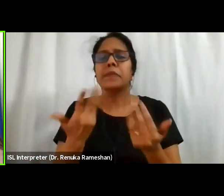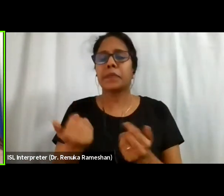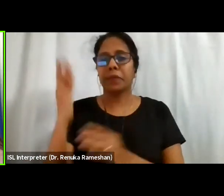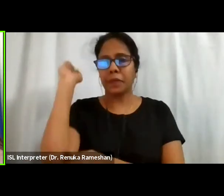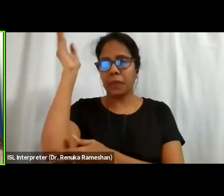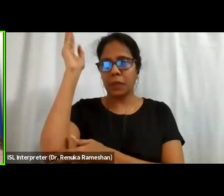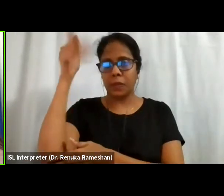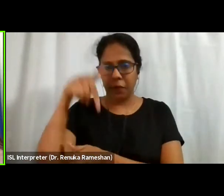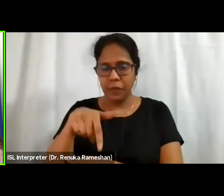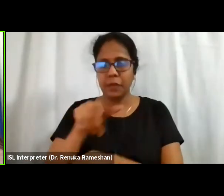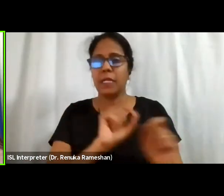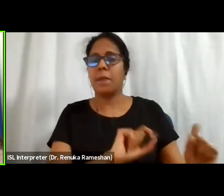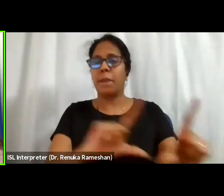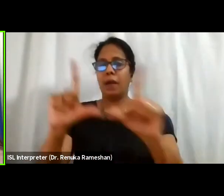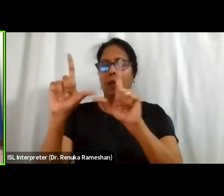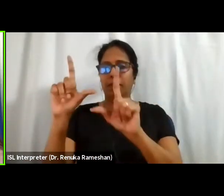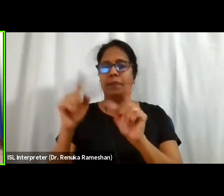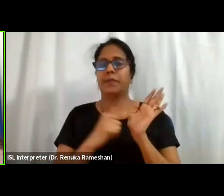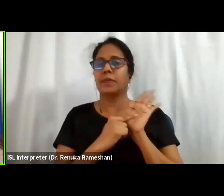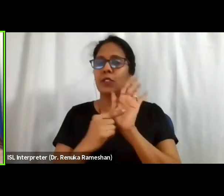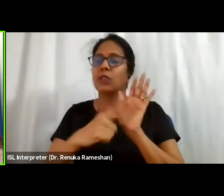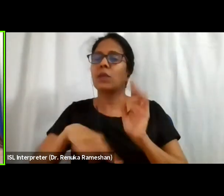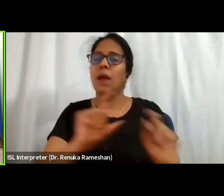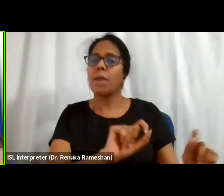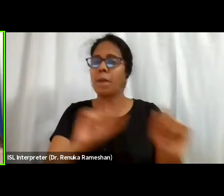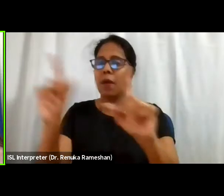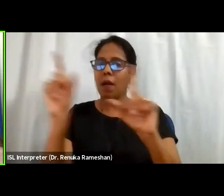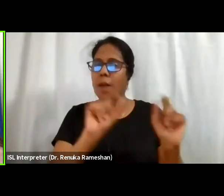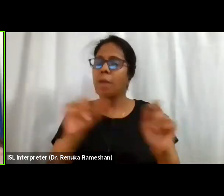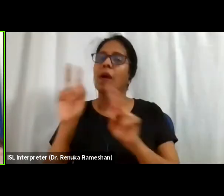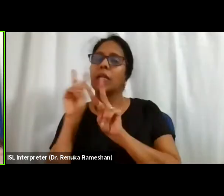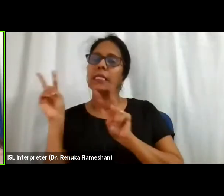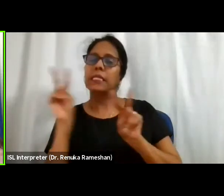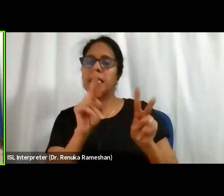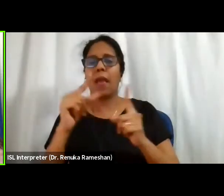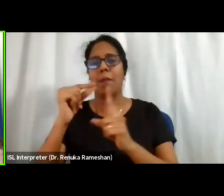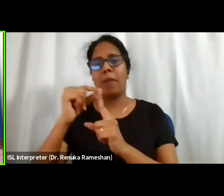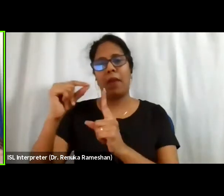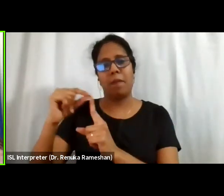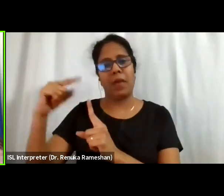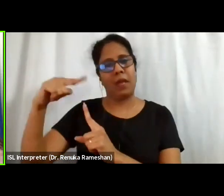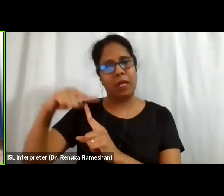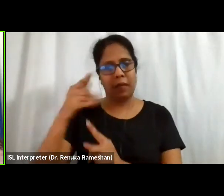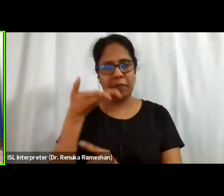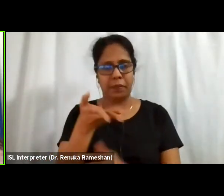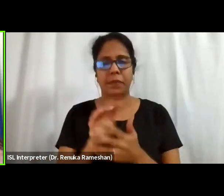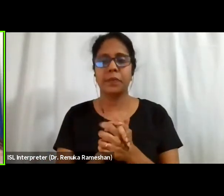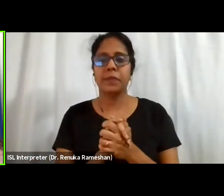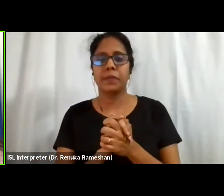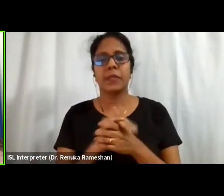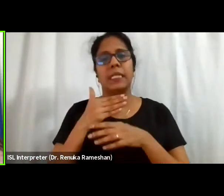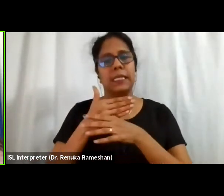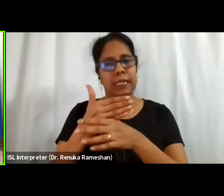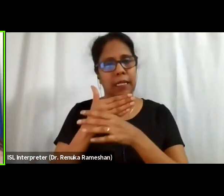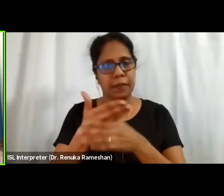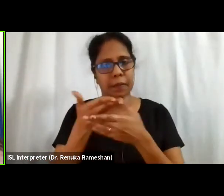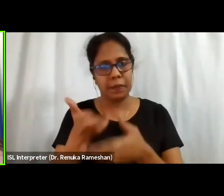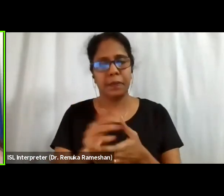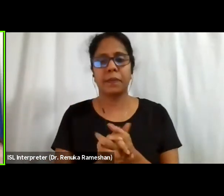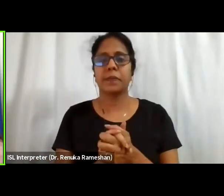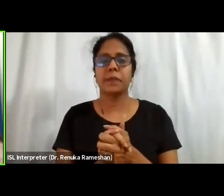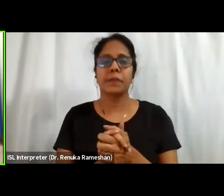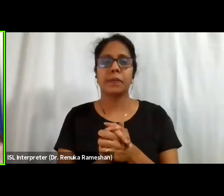if we can, if it's okay, I would like to share those PPT with during